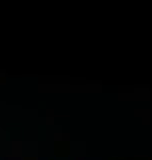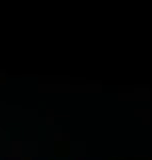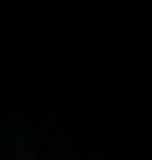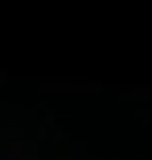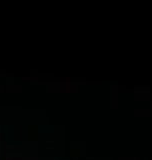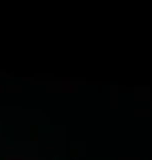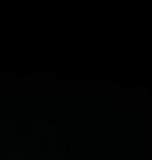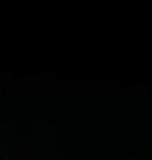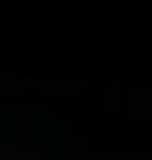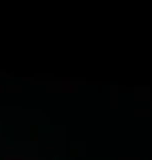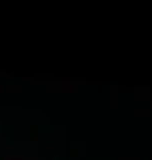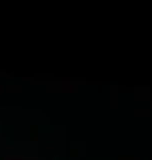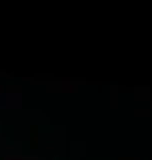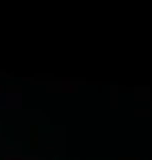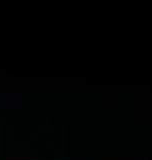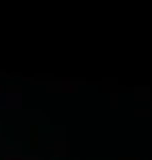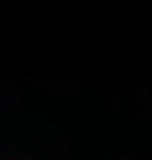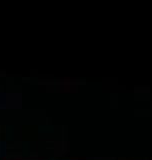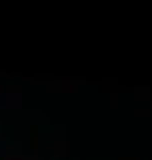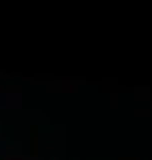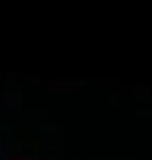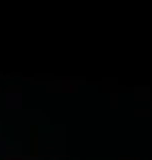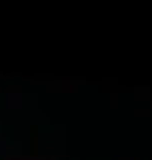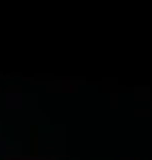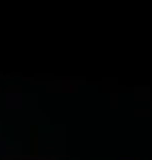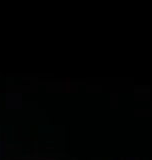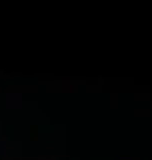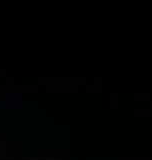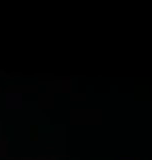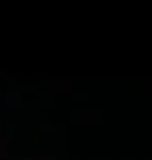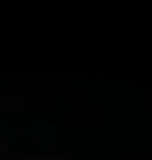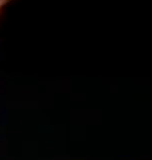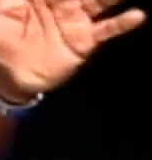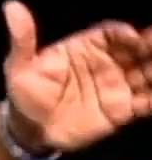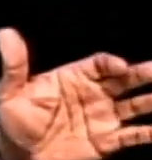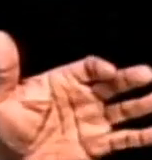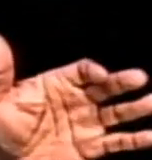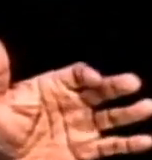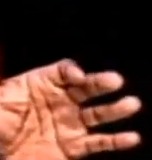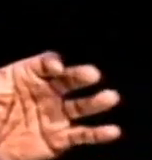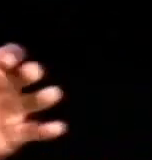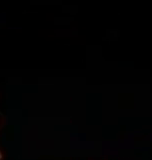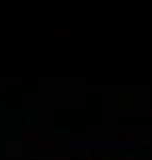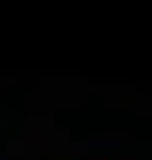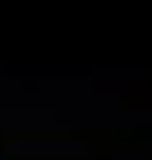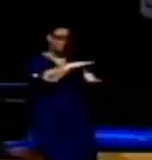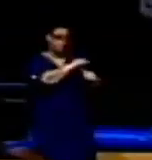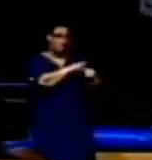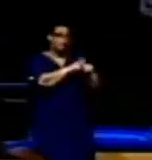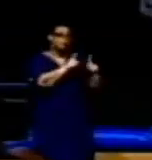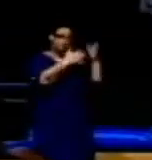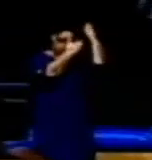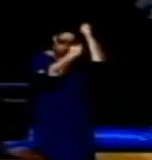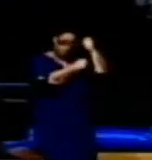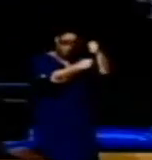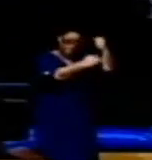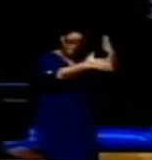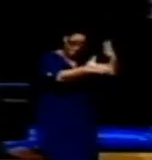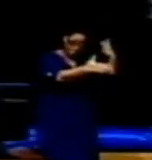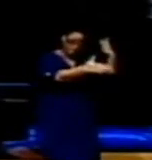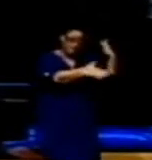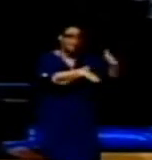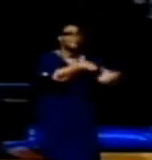generation about his glorious deeds. We won't hide them, but we will tell the